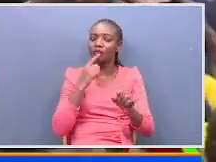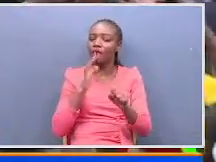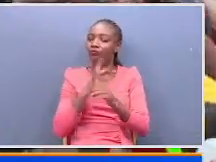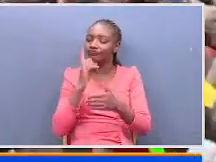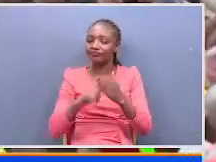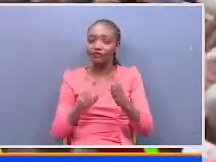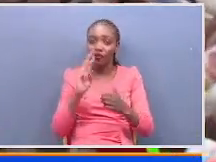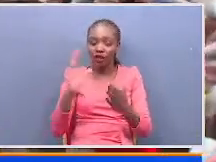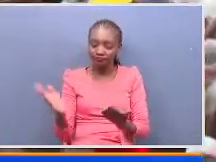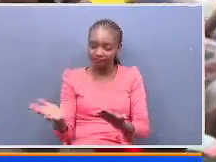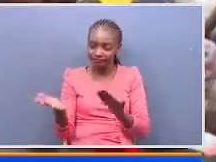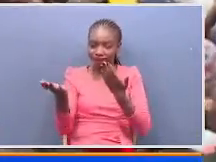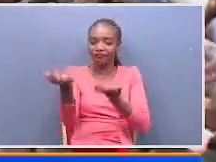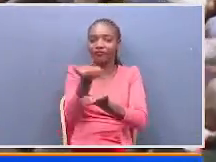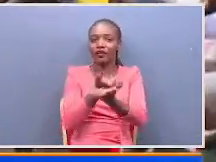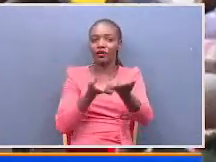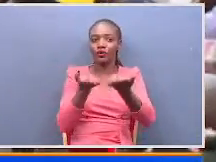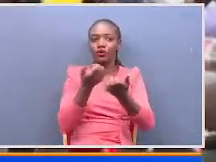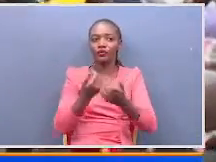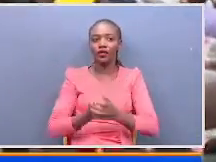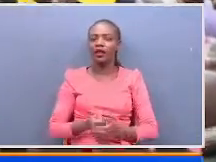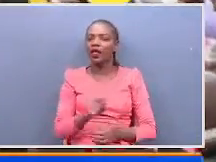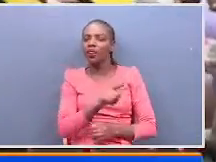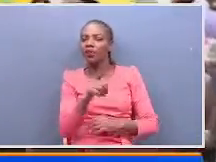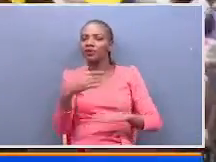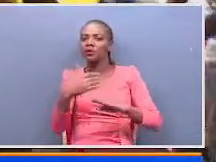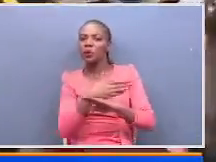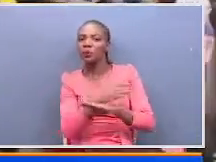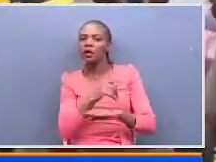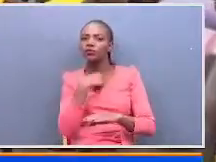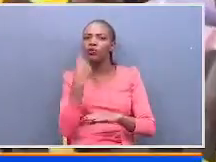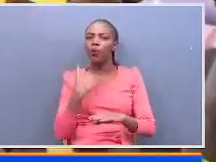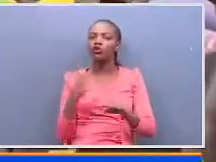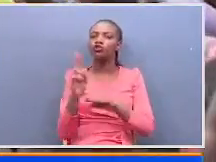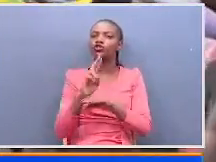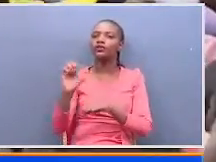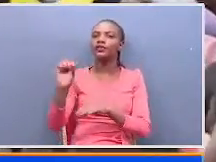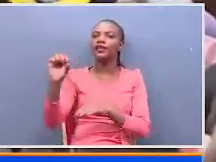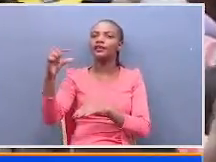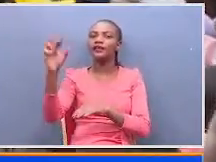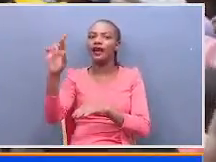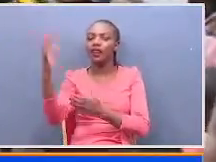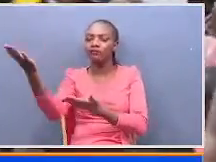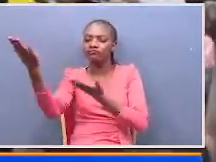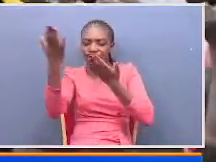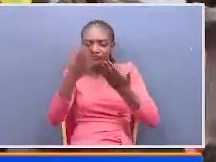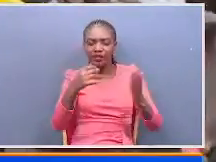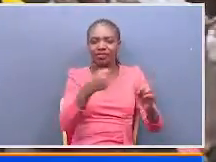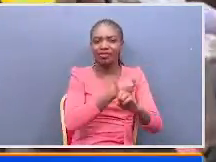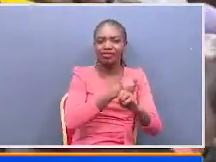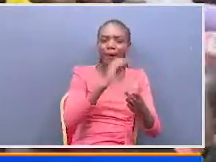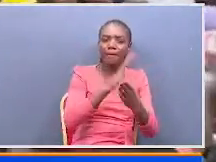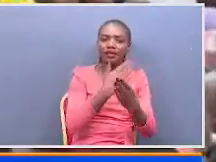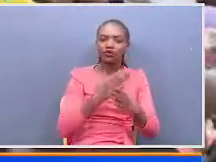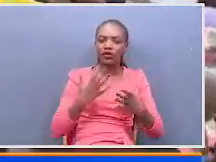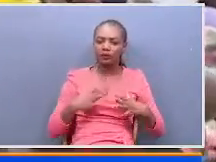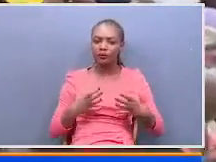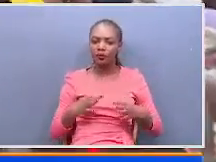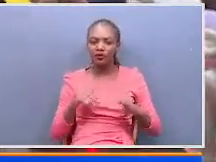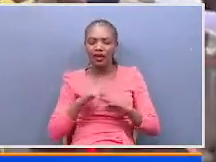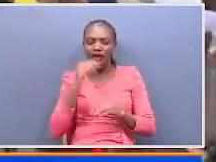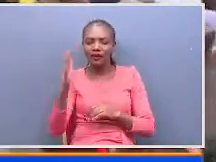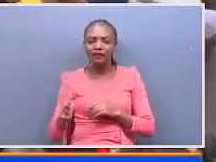economy. Wale wakora ambao wanataka kutumia SGR kulete vita kati ya watu na Naivasha